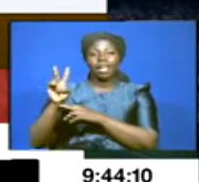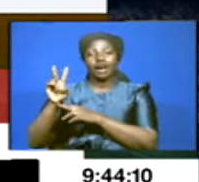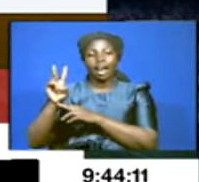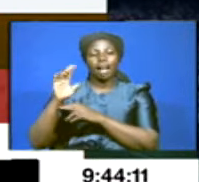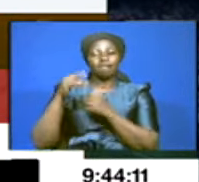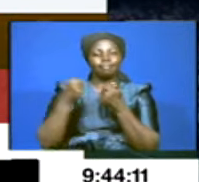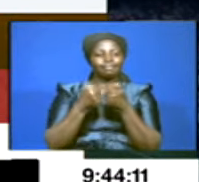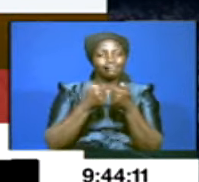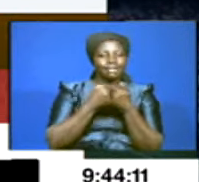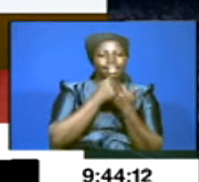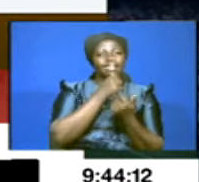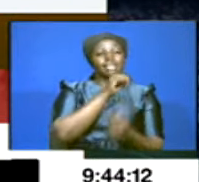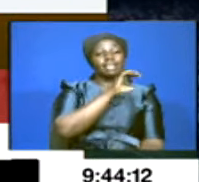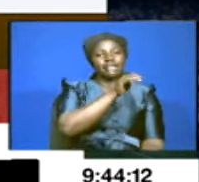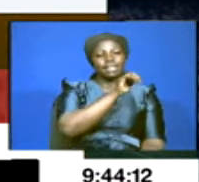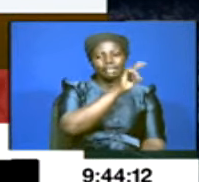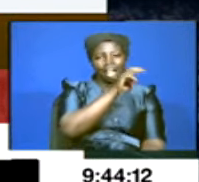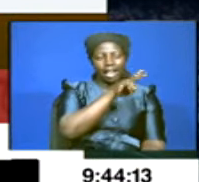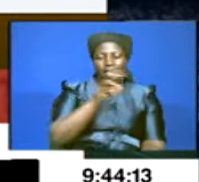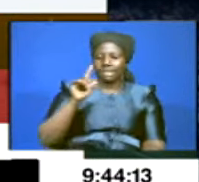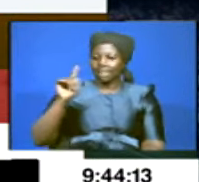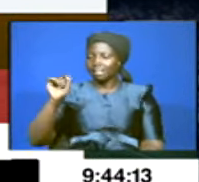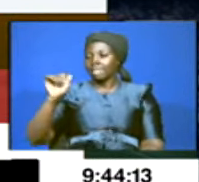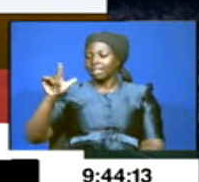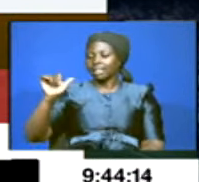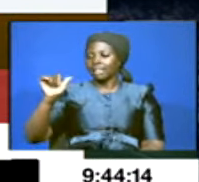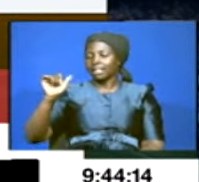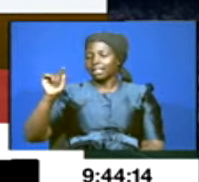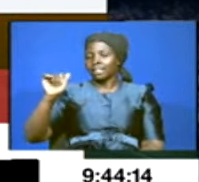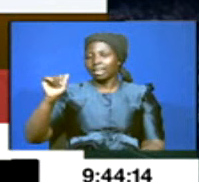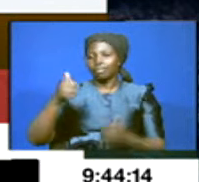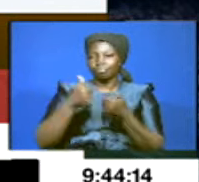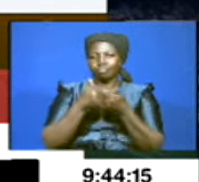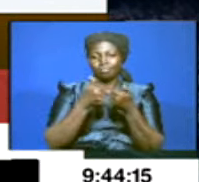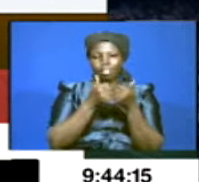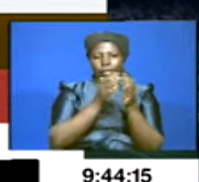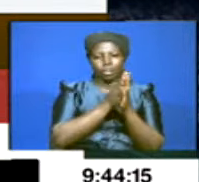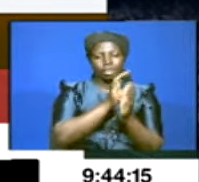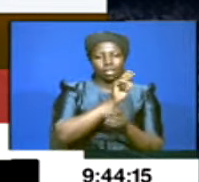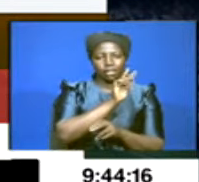Talanta and KCB meet at the Kasarani Annex.